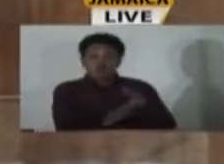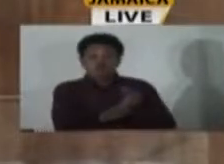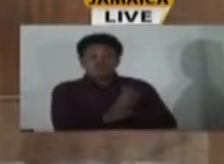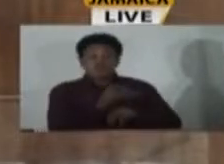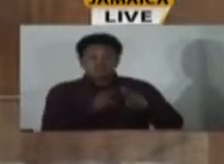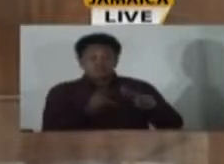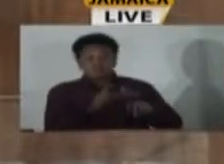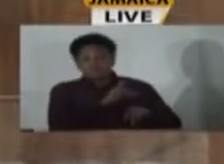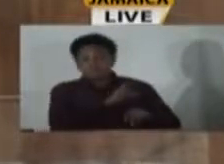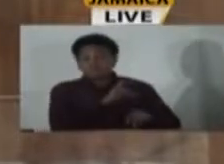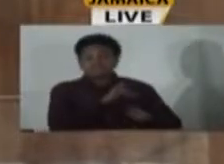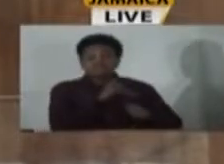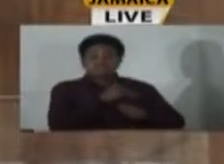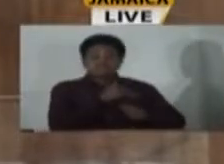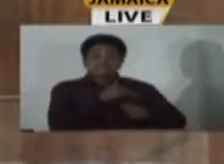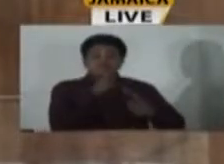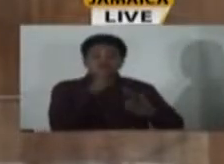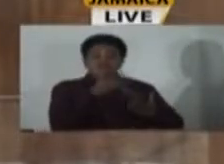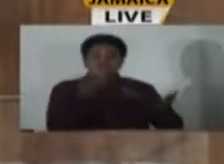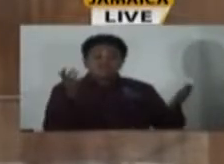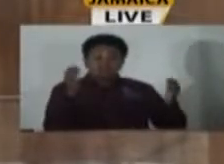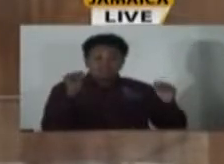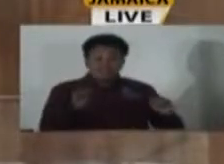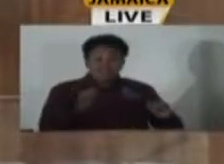persons, the police, the military, whoever it may be,